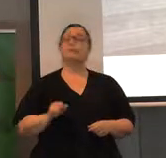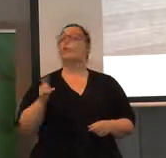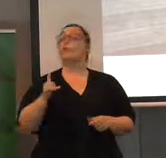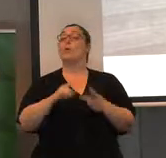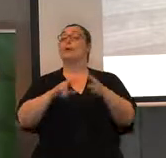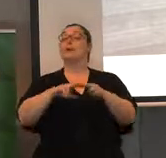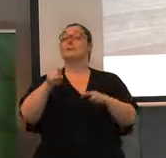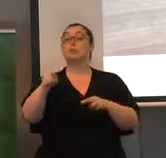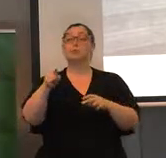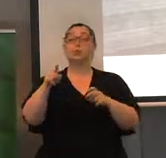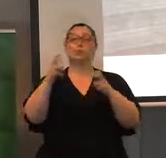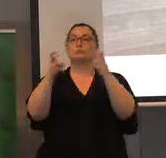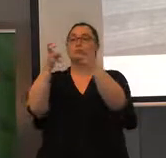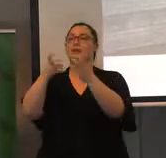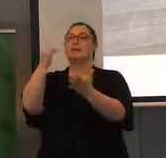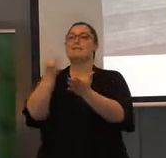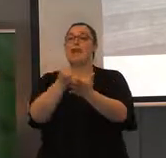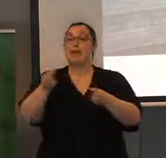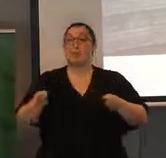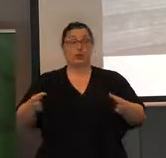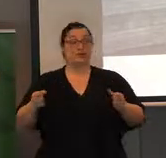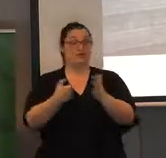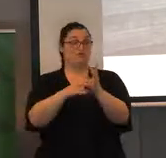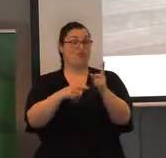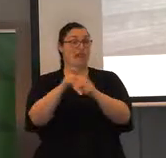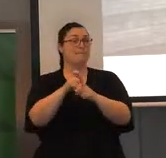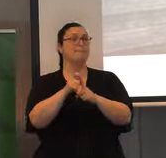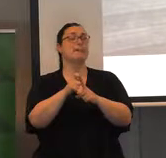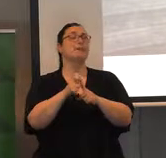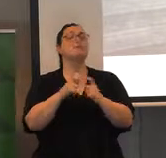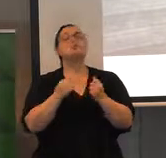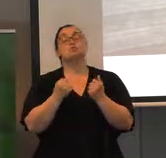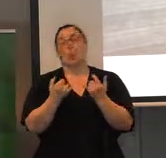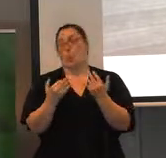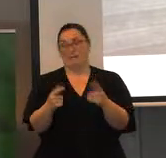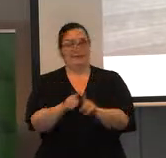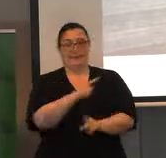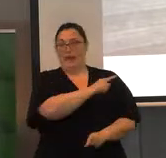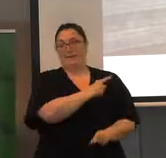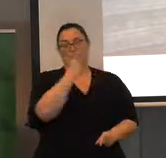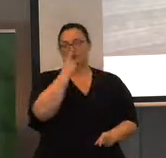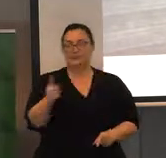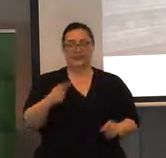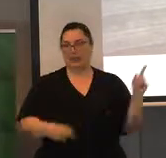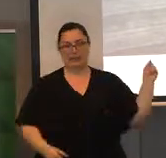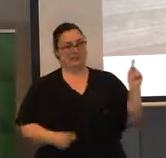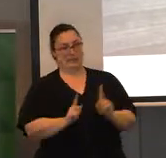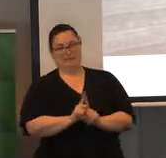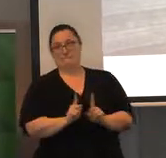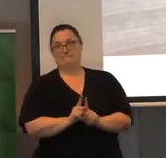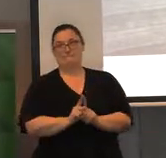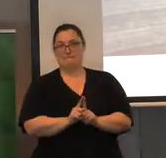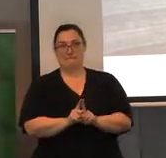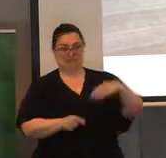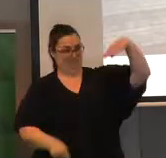engine and look at failed wheelchair ramps, you will see some of the most ridiculous pictures you've ever seen